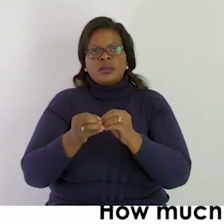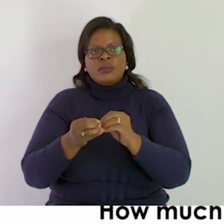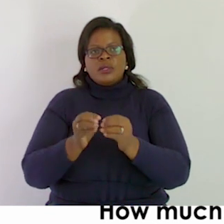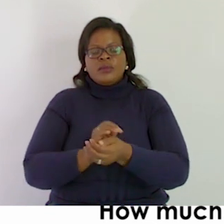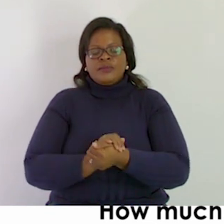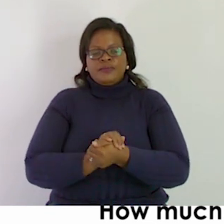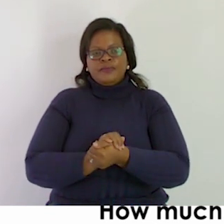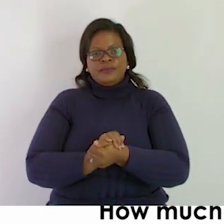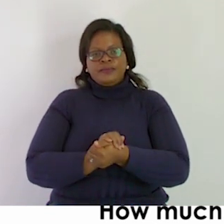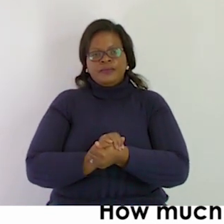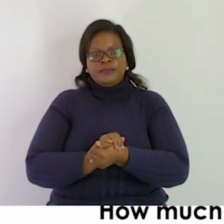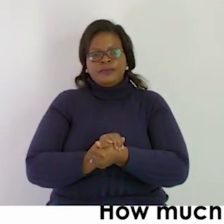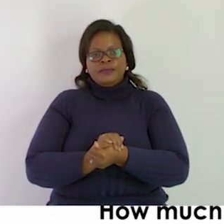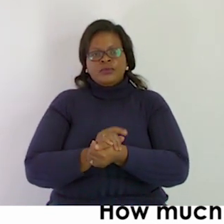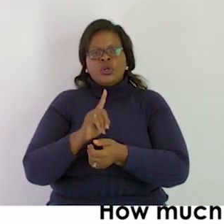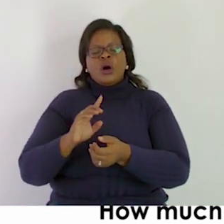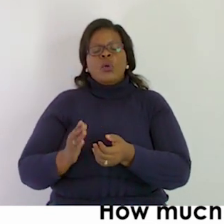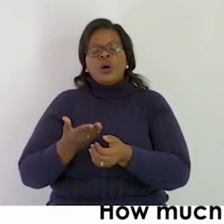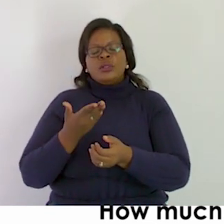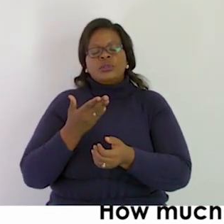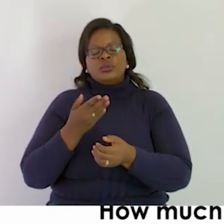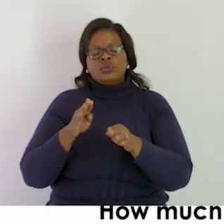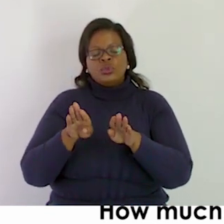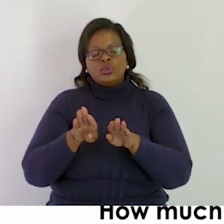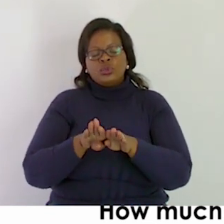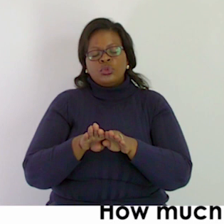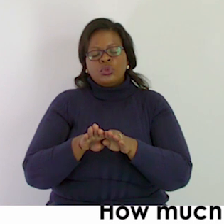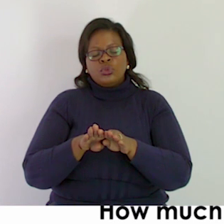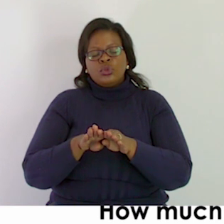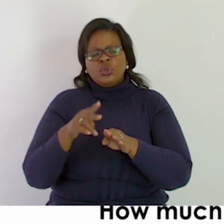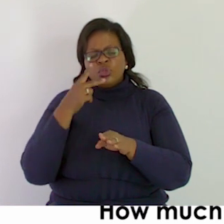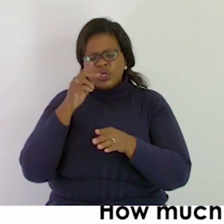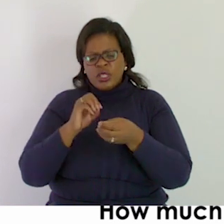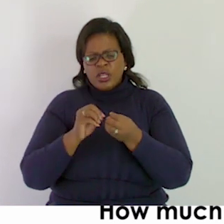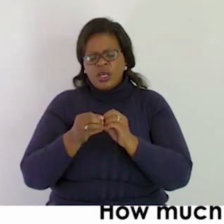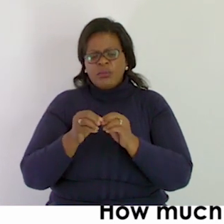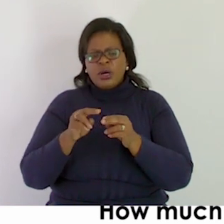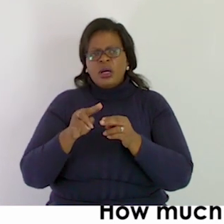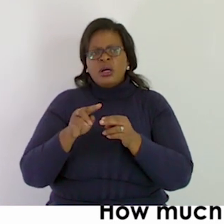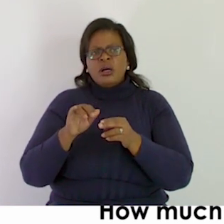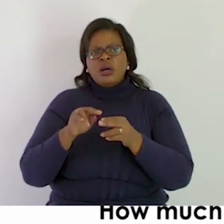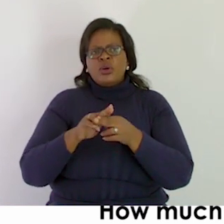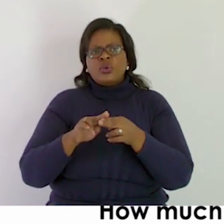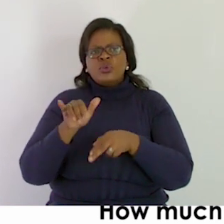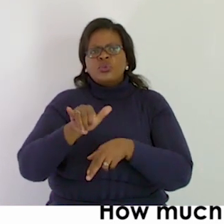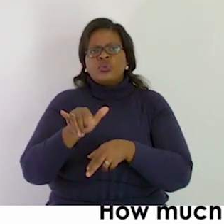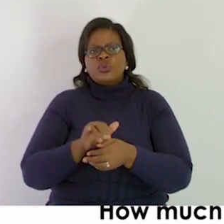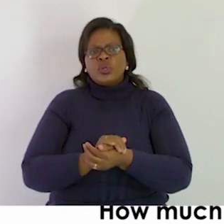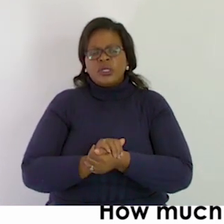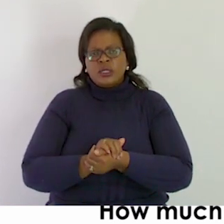right? So what I want you to do is, first of all, figure out what type of property will you use.